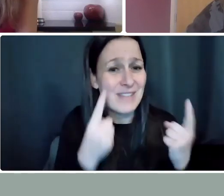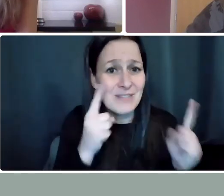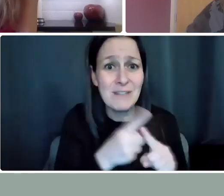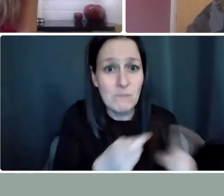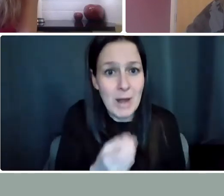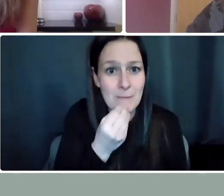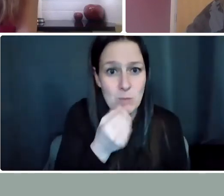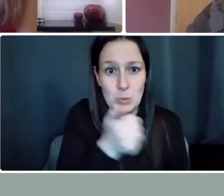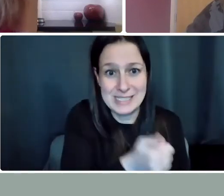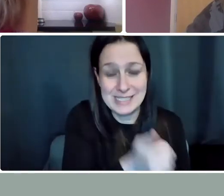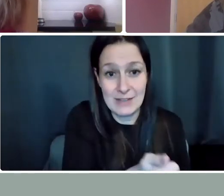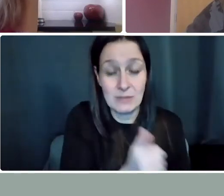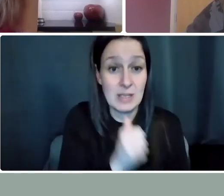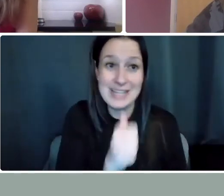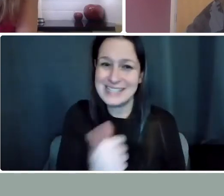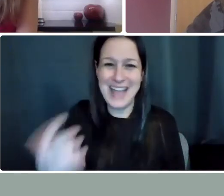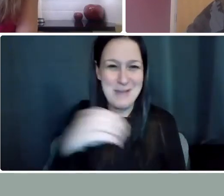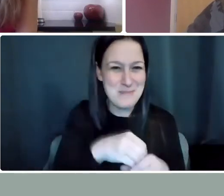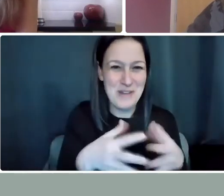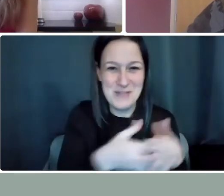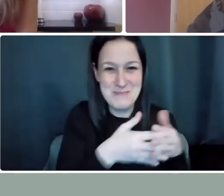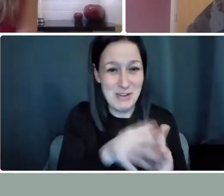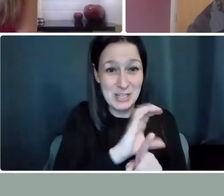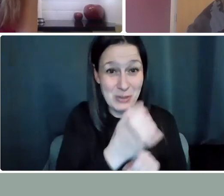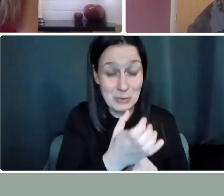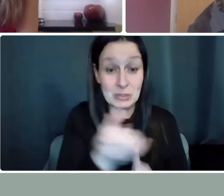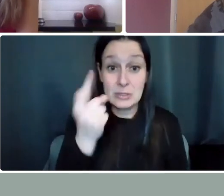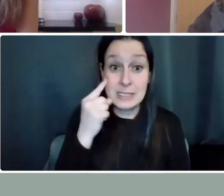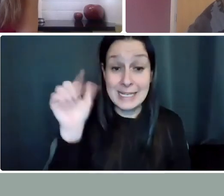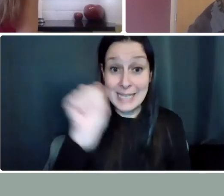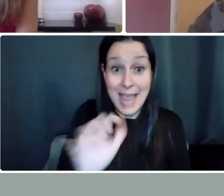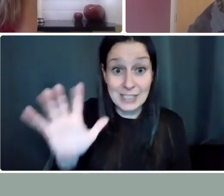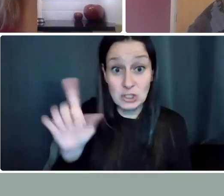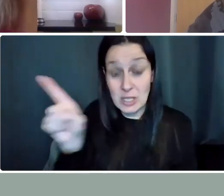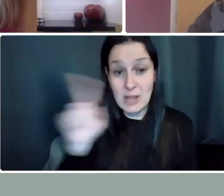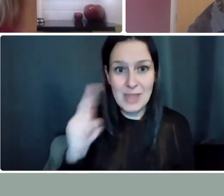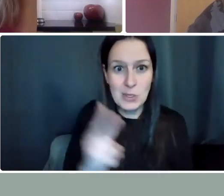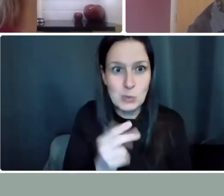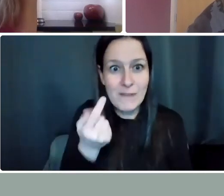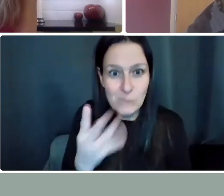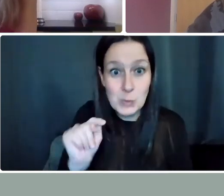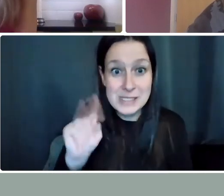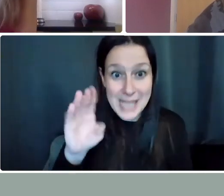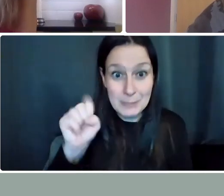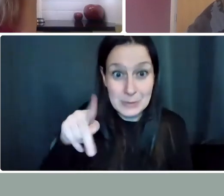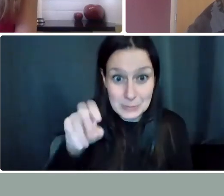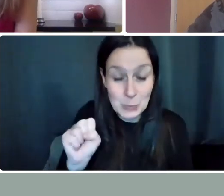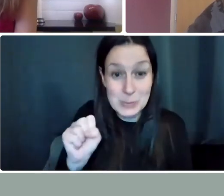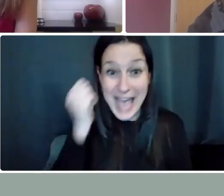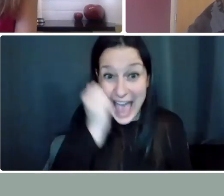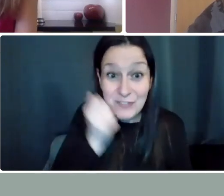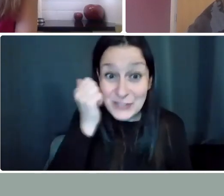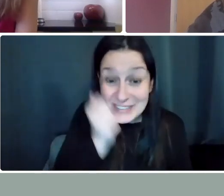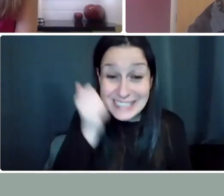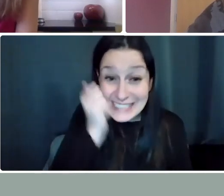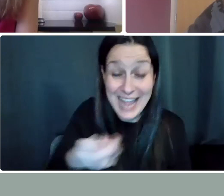it's not part of American culture. So in Asia, they're using like a couple tablespoons of turmeric in cooking a day.